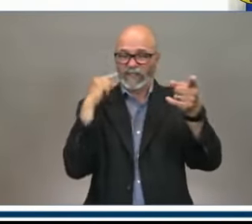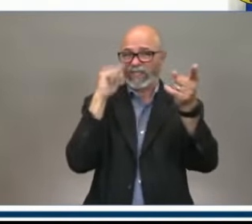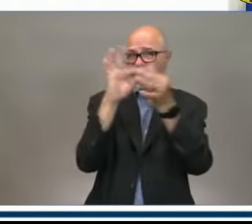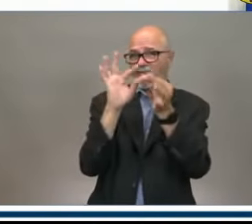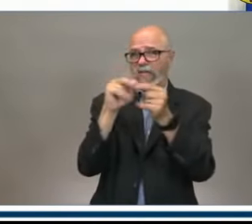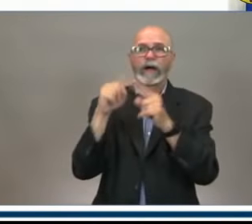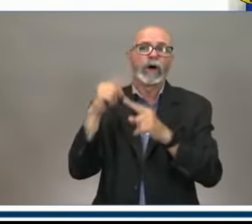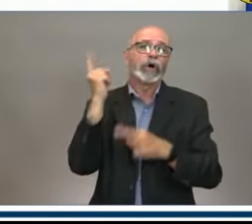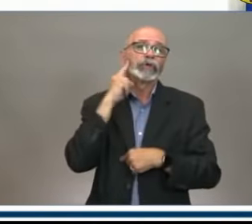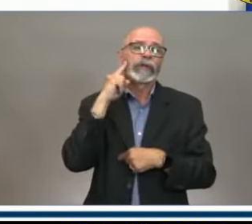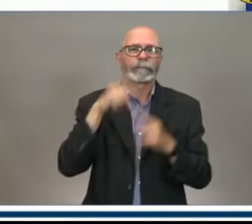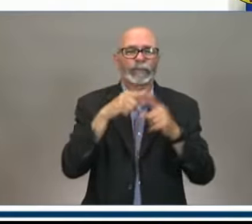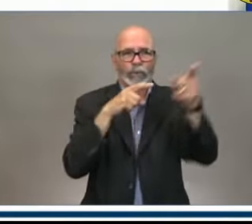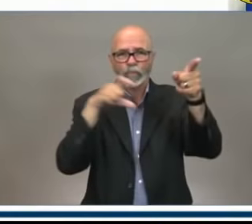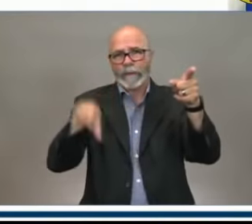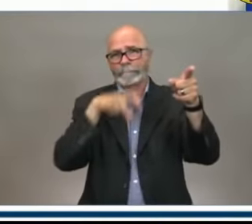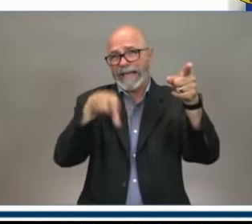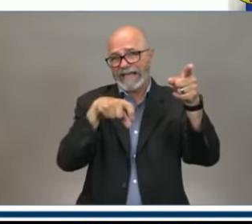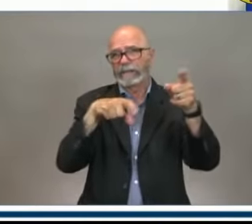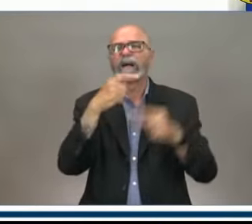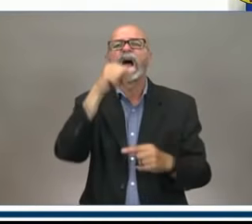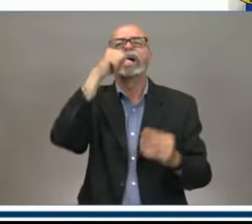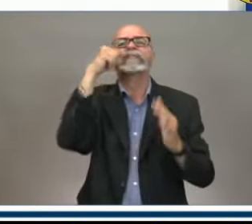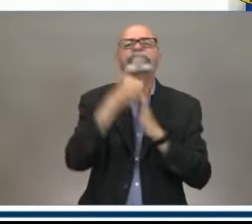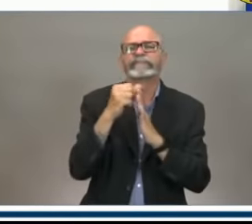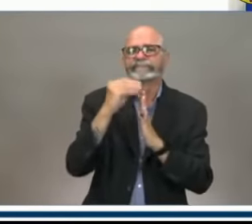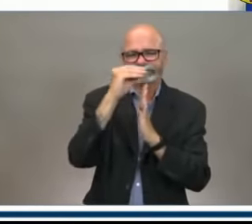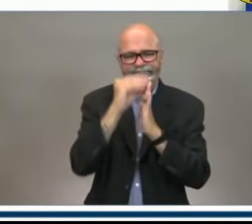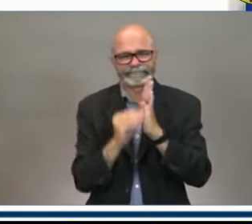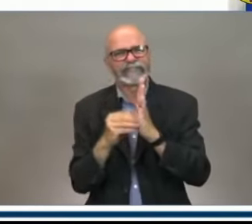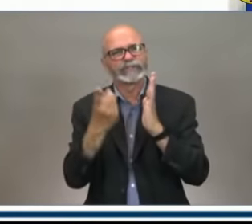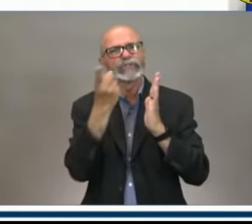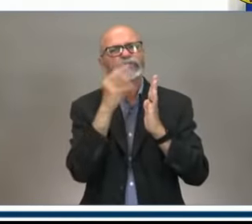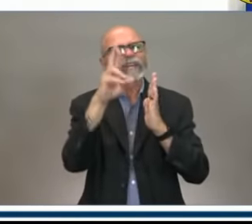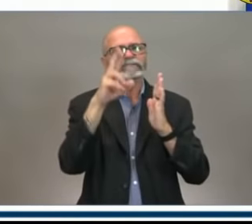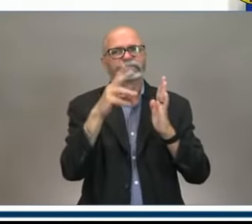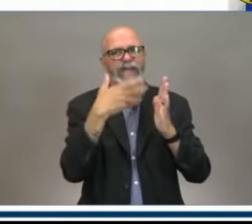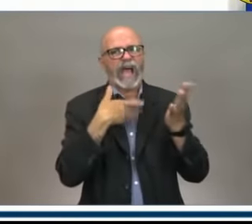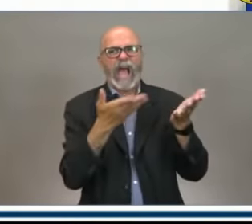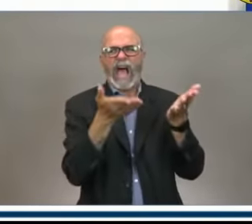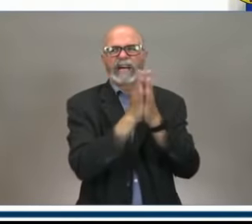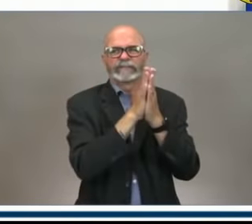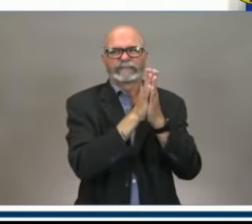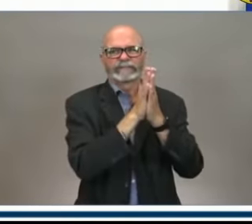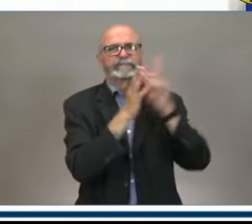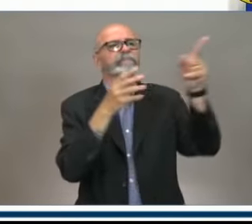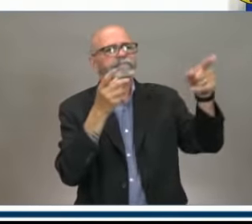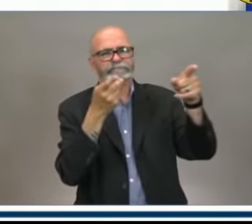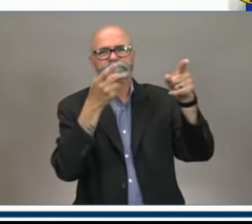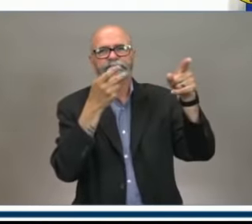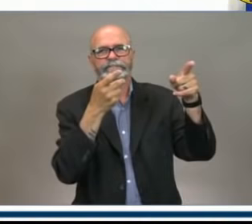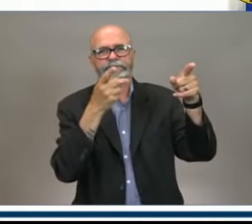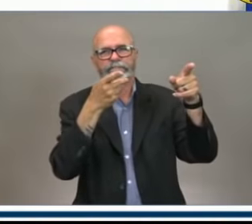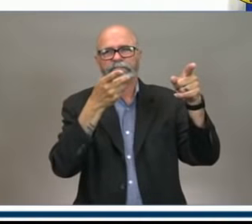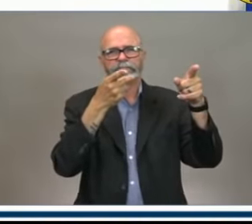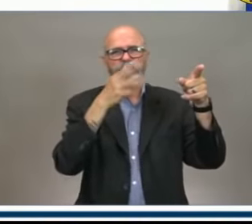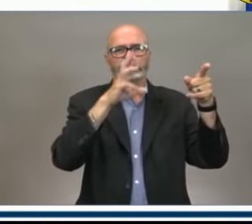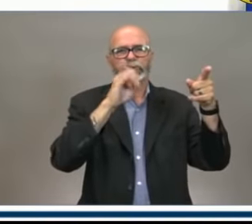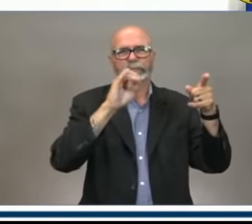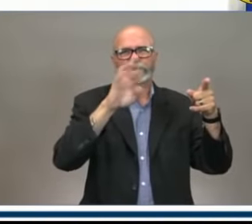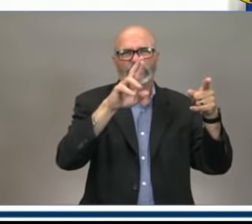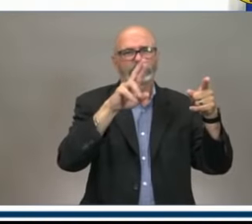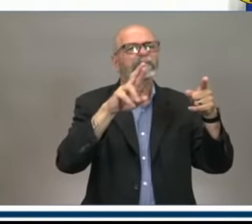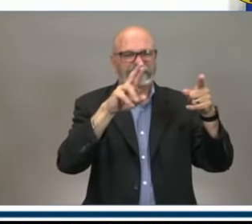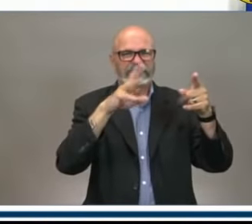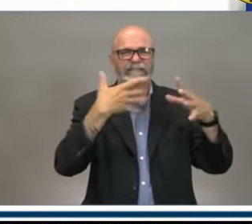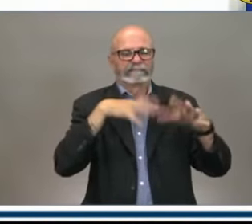by a dozen physicians that asked the Premier to ease the restrictions around children, arguing that the mental toll on